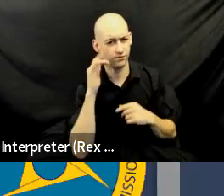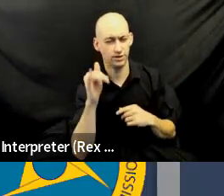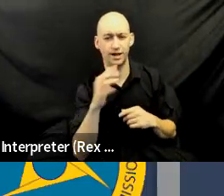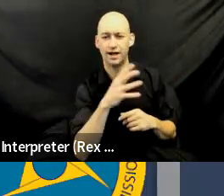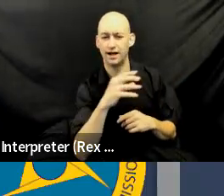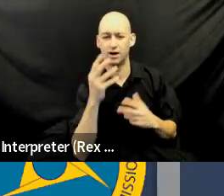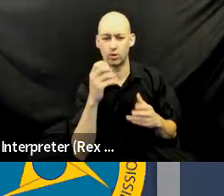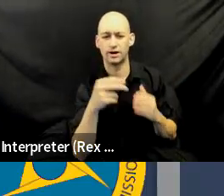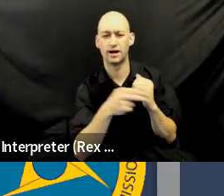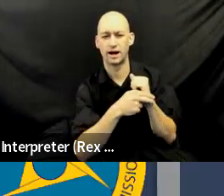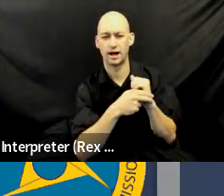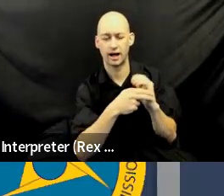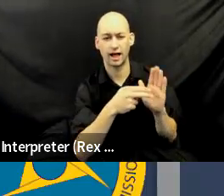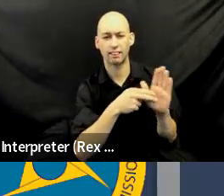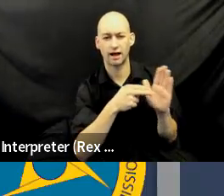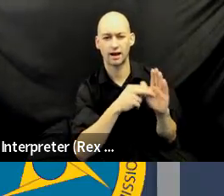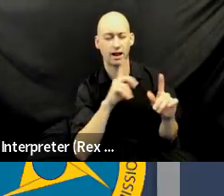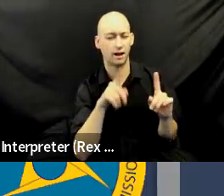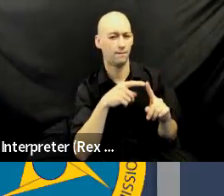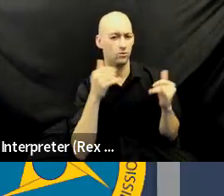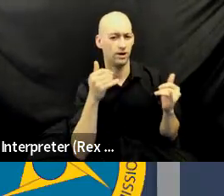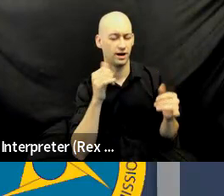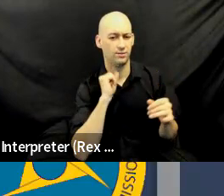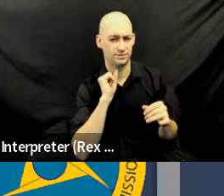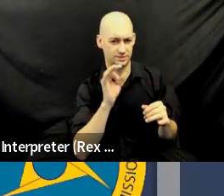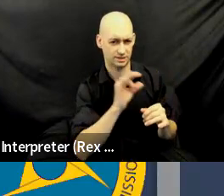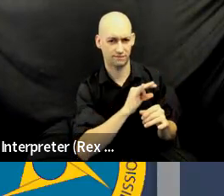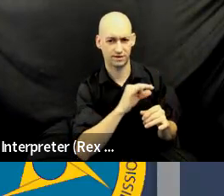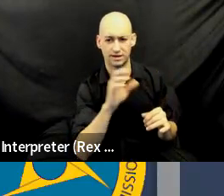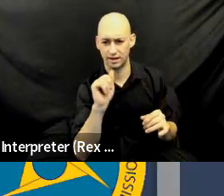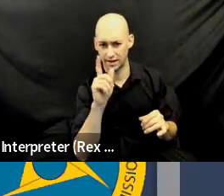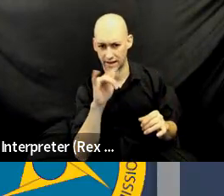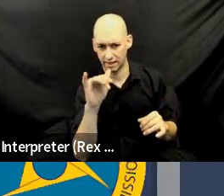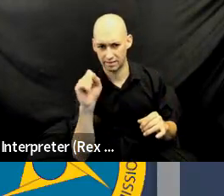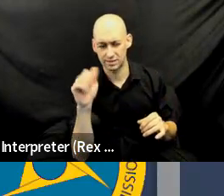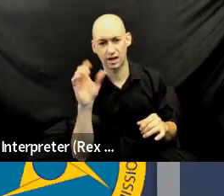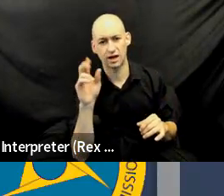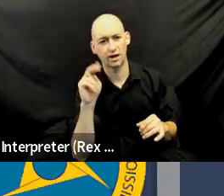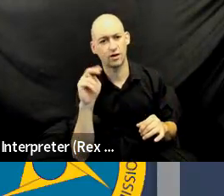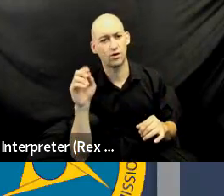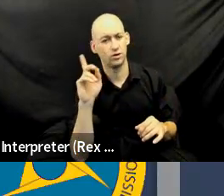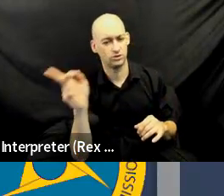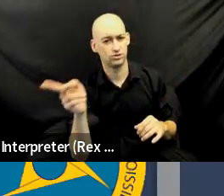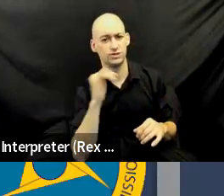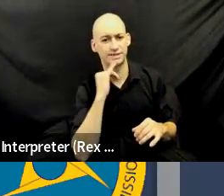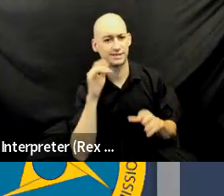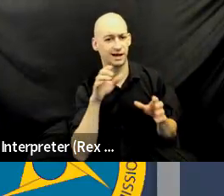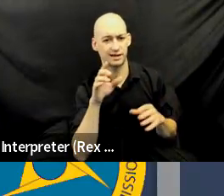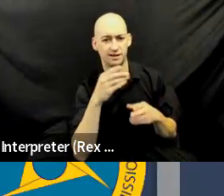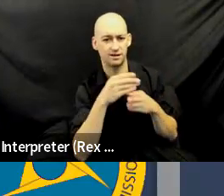you some highlights about our current staffing. Alyssa Kano, which you probably know, she's acting as our division